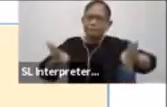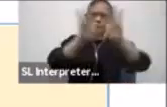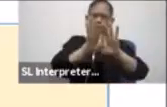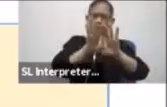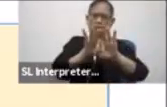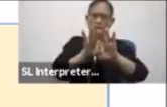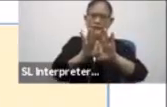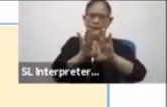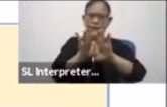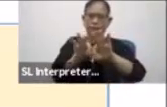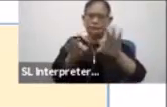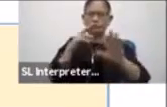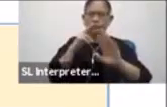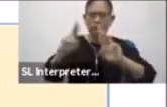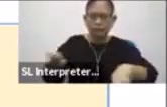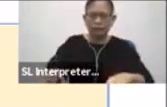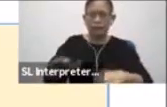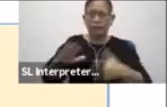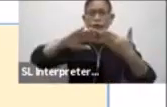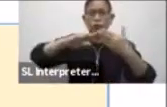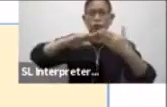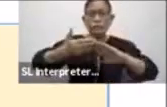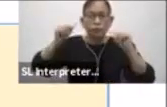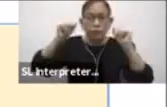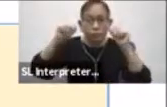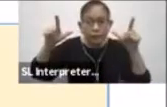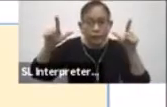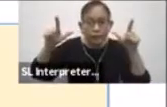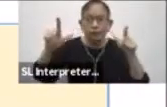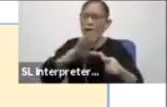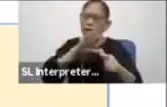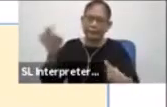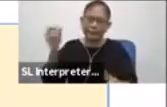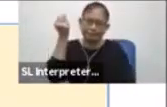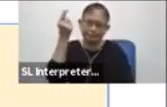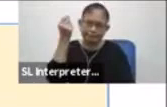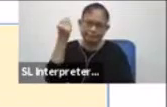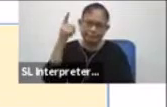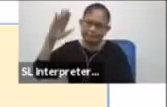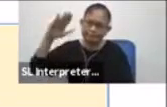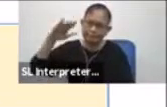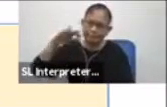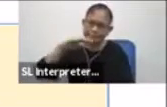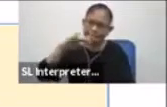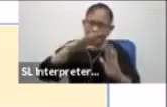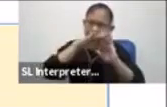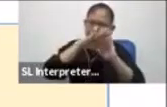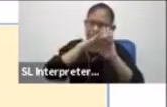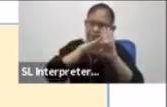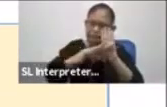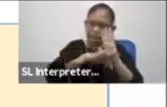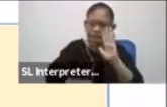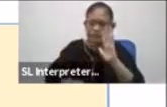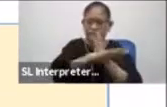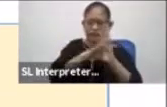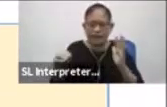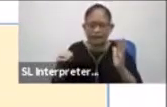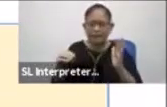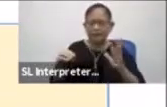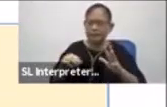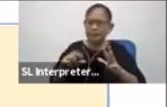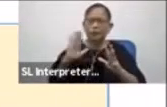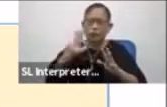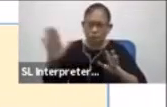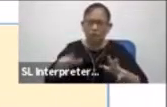response. Community awareness and understanding is also low. That tend to put the survivor in another risk